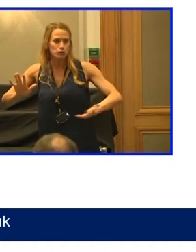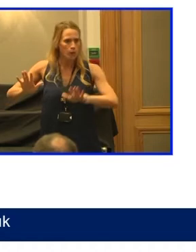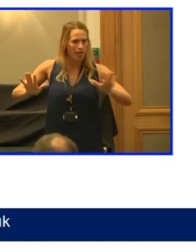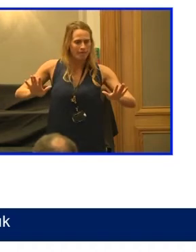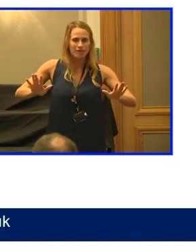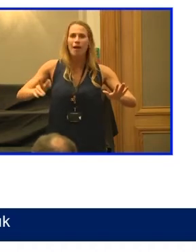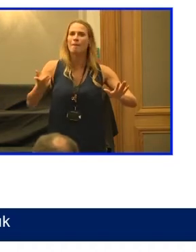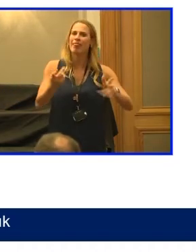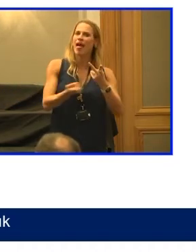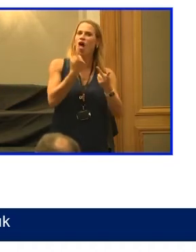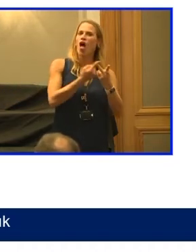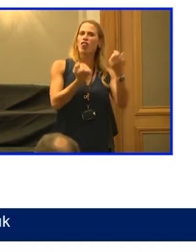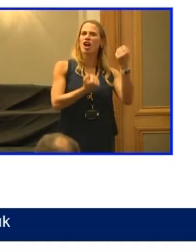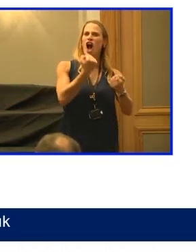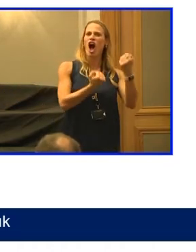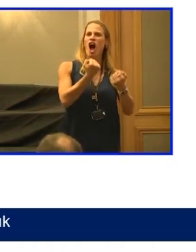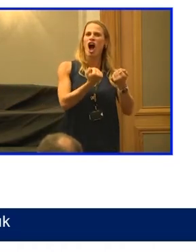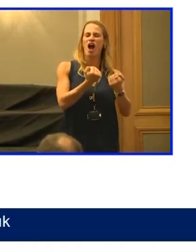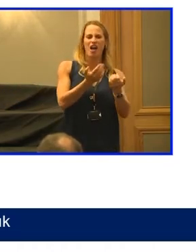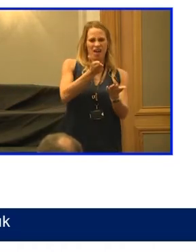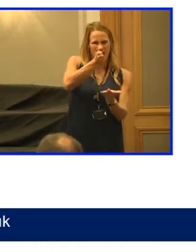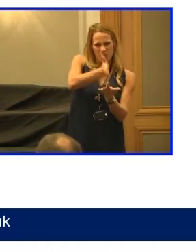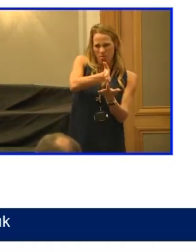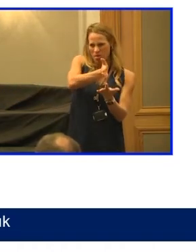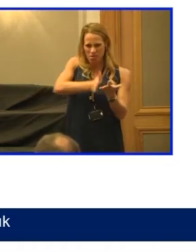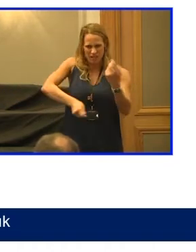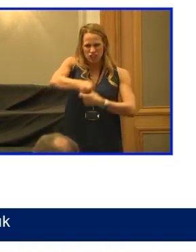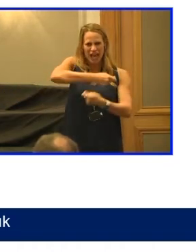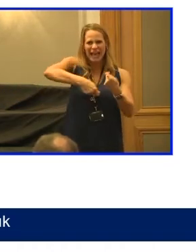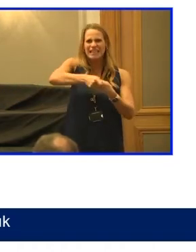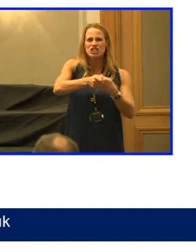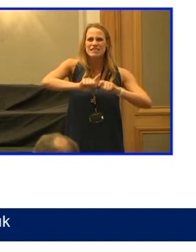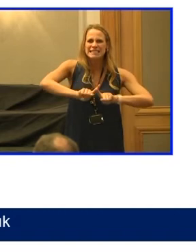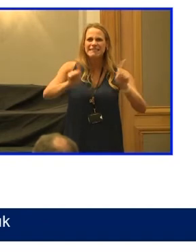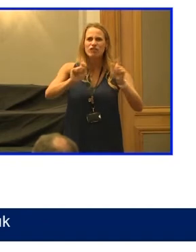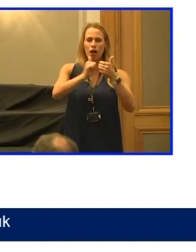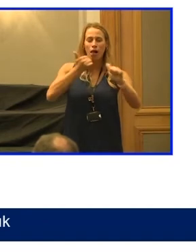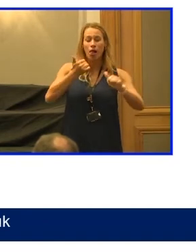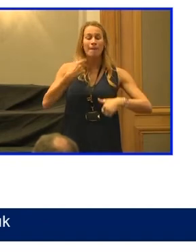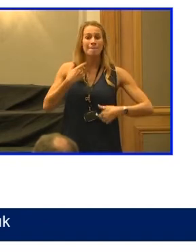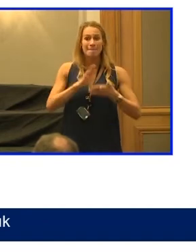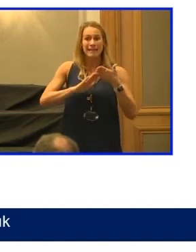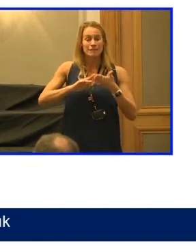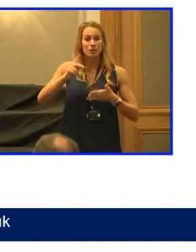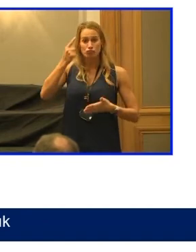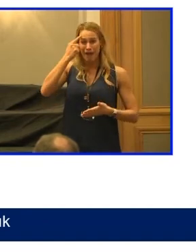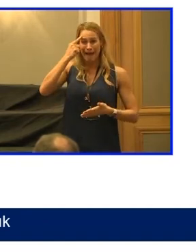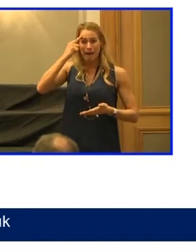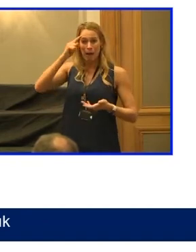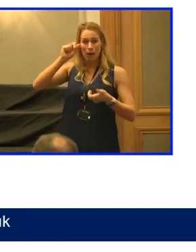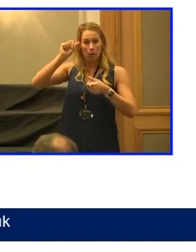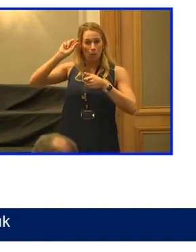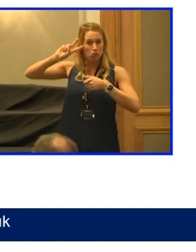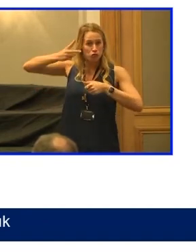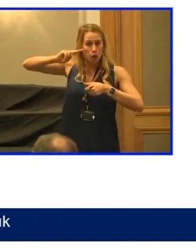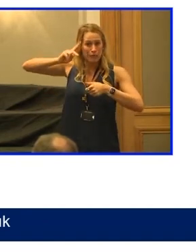on the left, clutch in the middle, brake on the right. Every time you get into a different manufacturer, your brain has to think, ah, what do I do